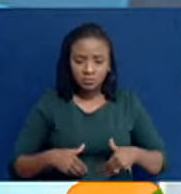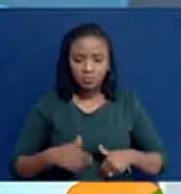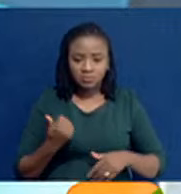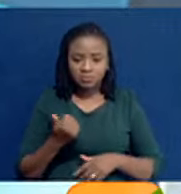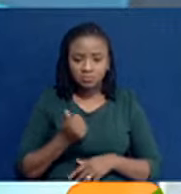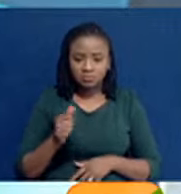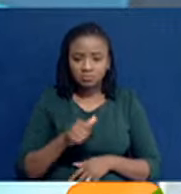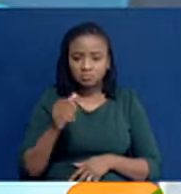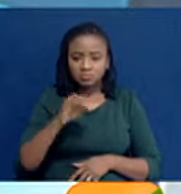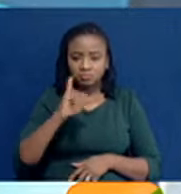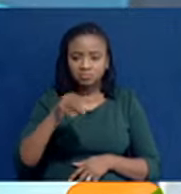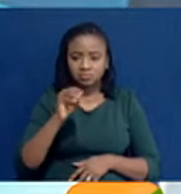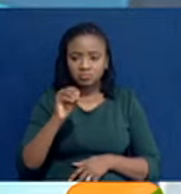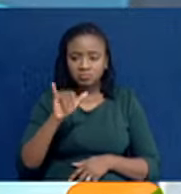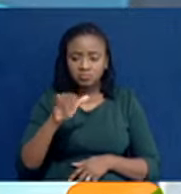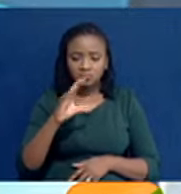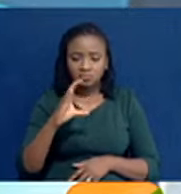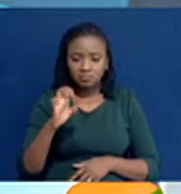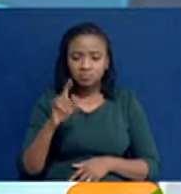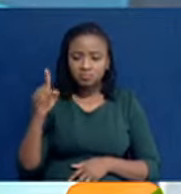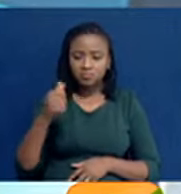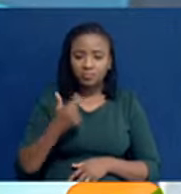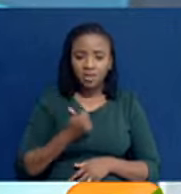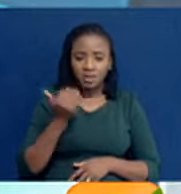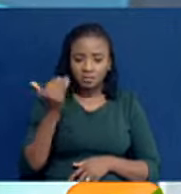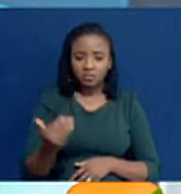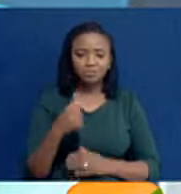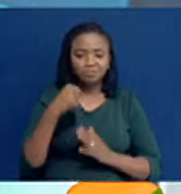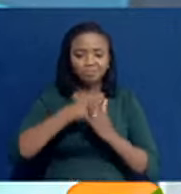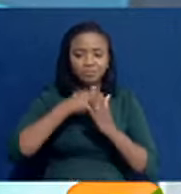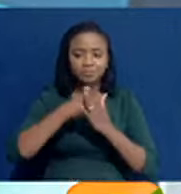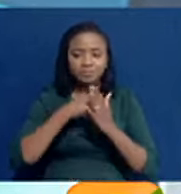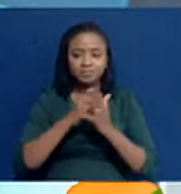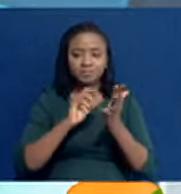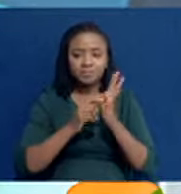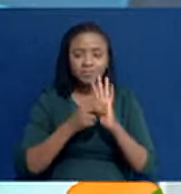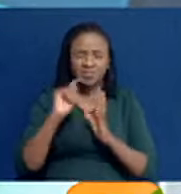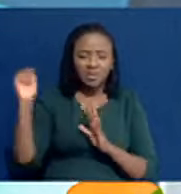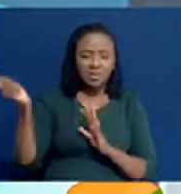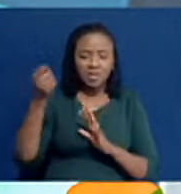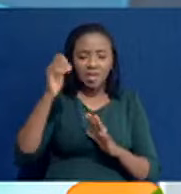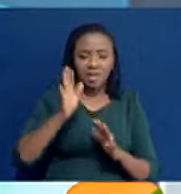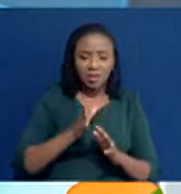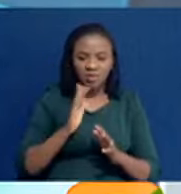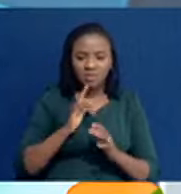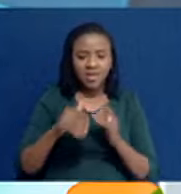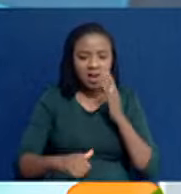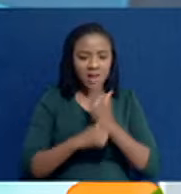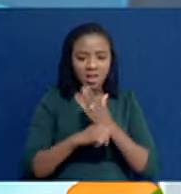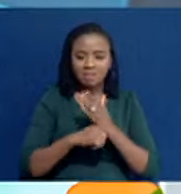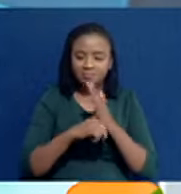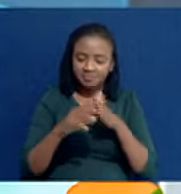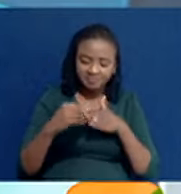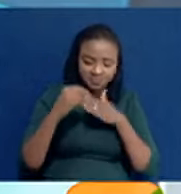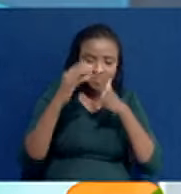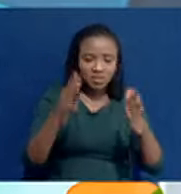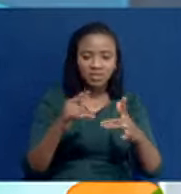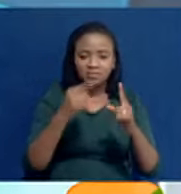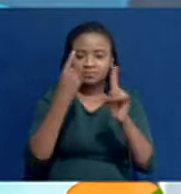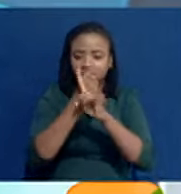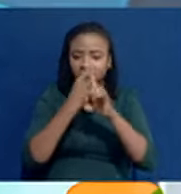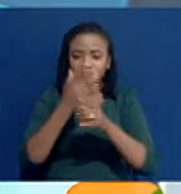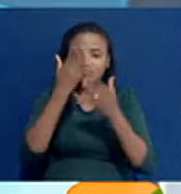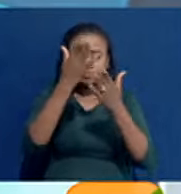Uber, she was the girl child. So Kenya women shine. And there's no